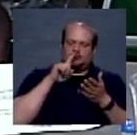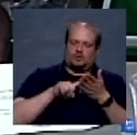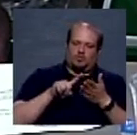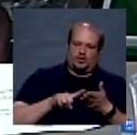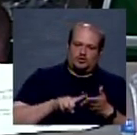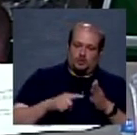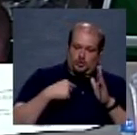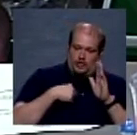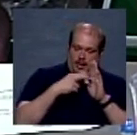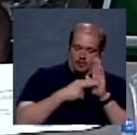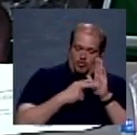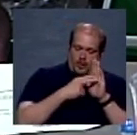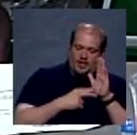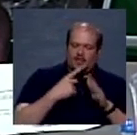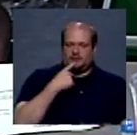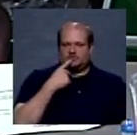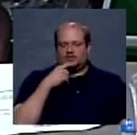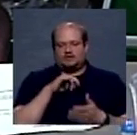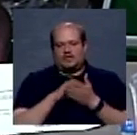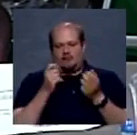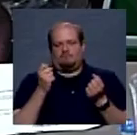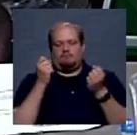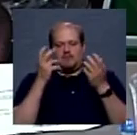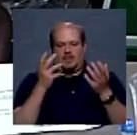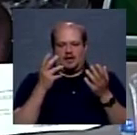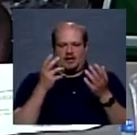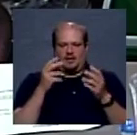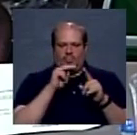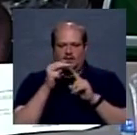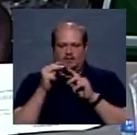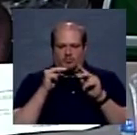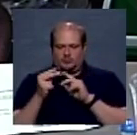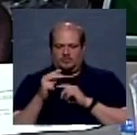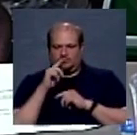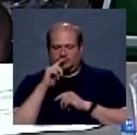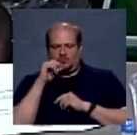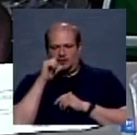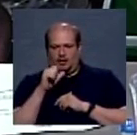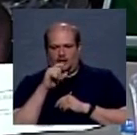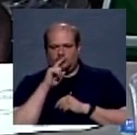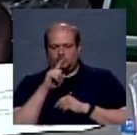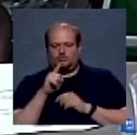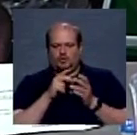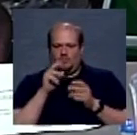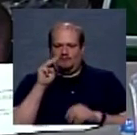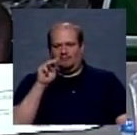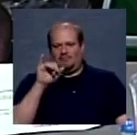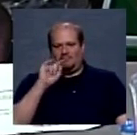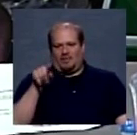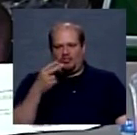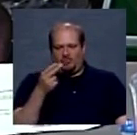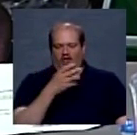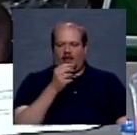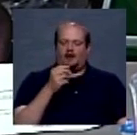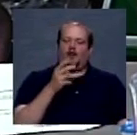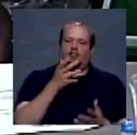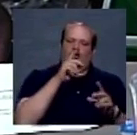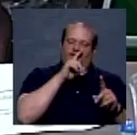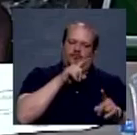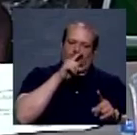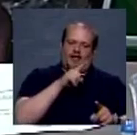I'm reading says that a lot of these perceptions are not true. They're myths. And a lot of the